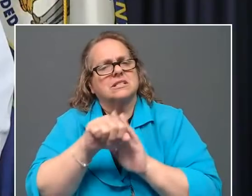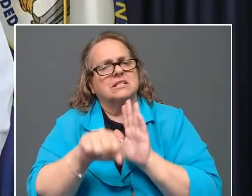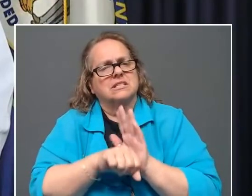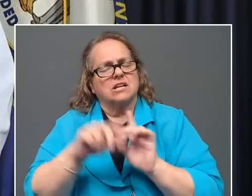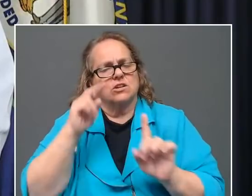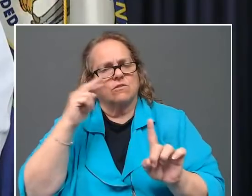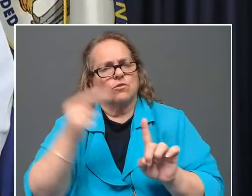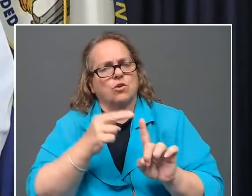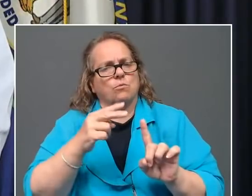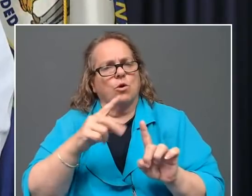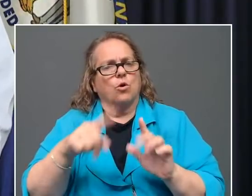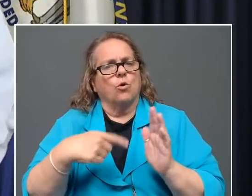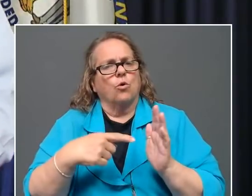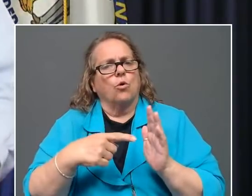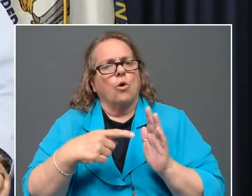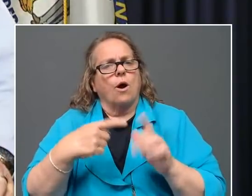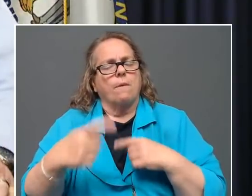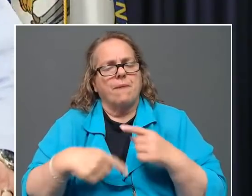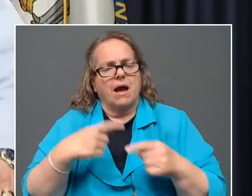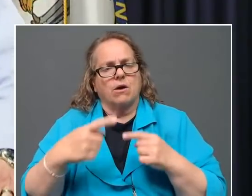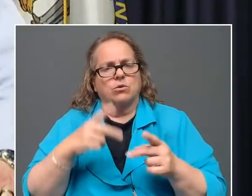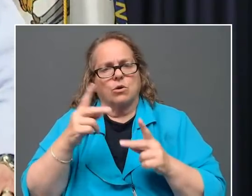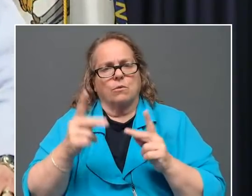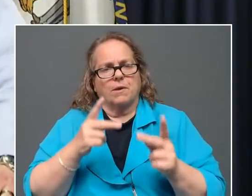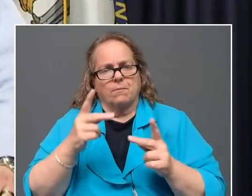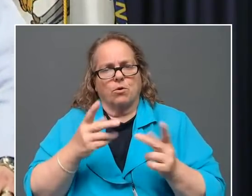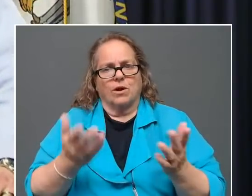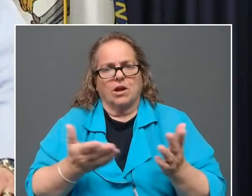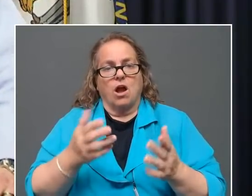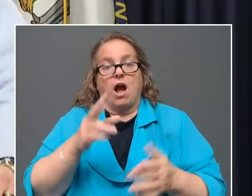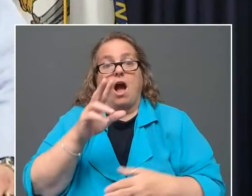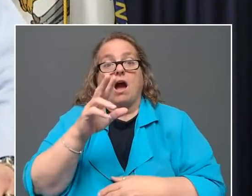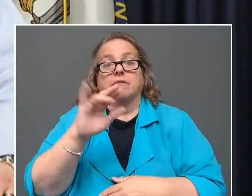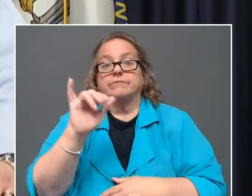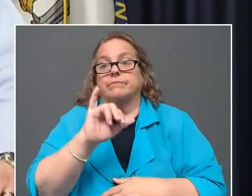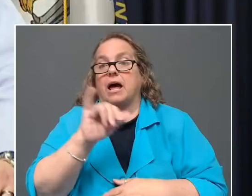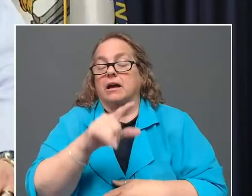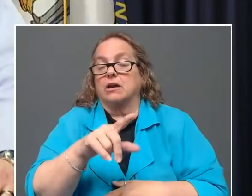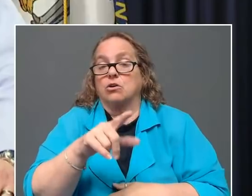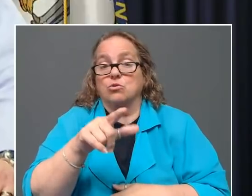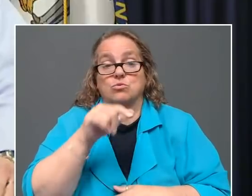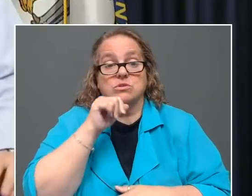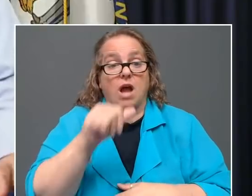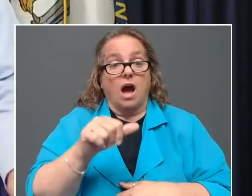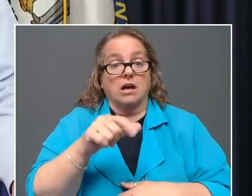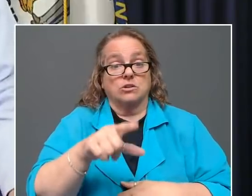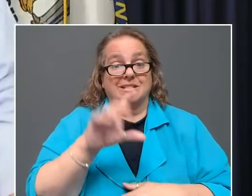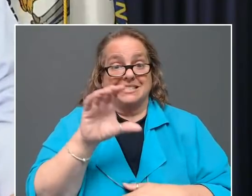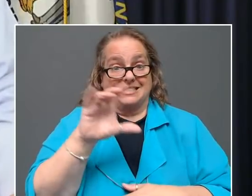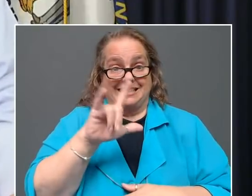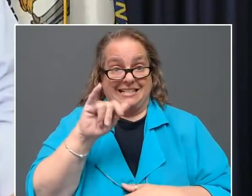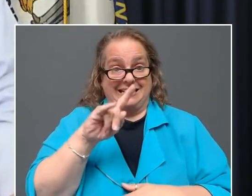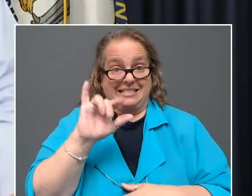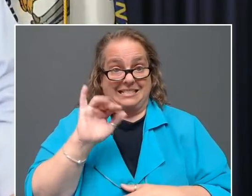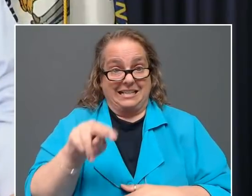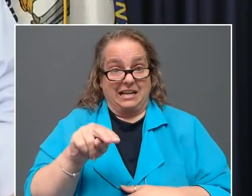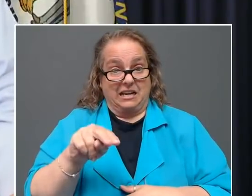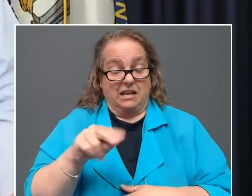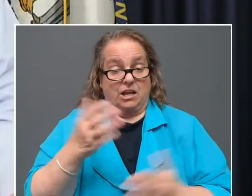residency requirements for vaccinations, allowing undocumented immigrants and those from nearby states a chance to be vaccinated in Kentucky?